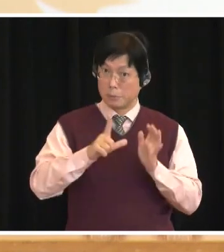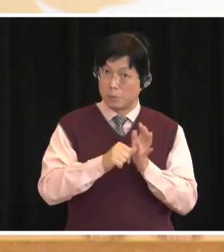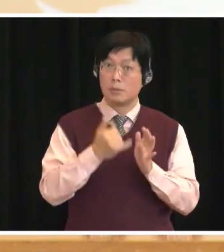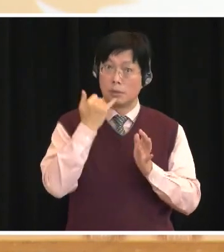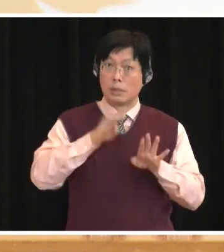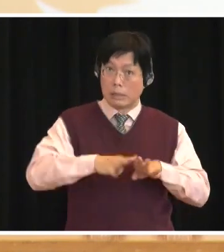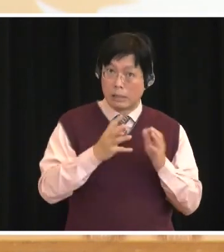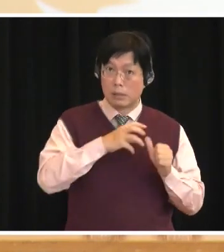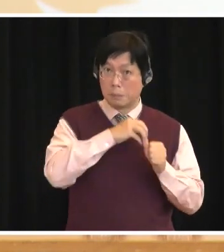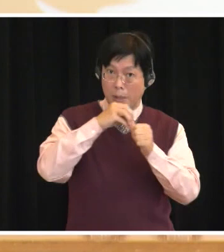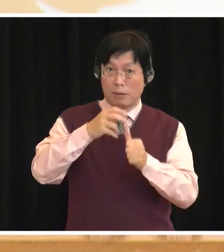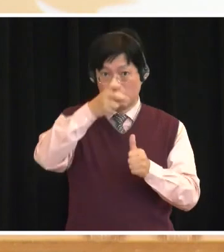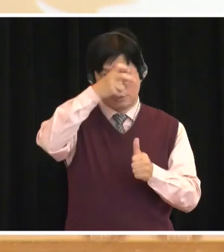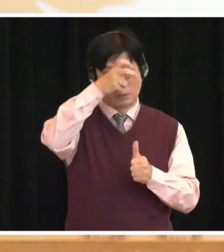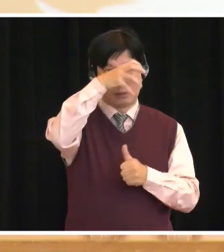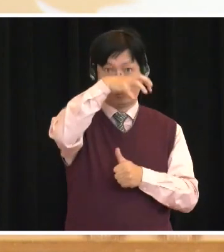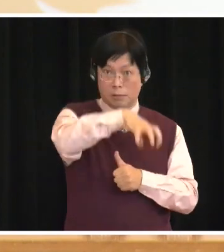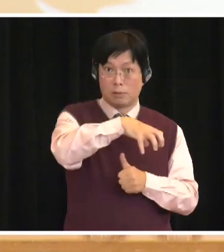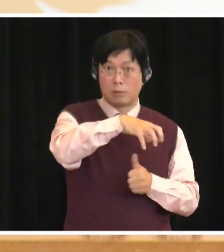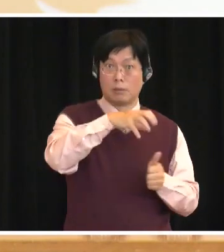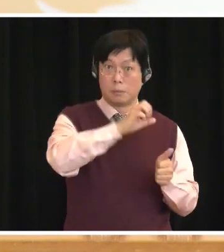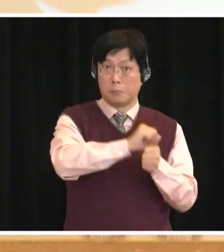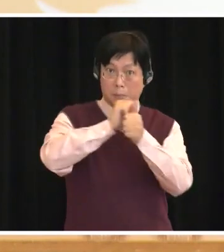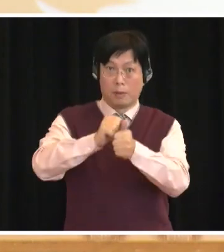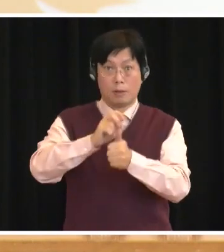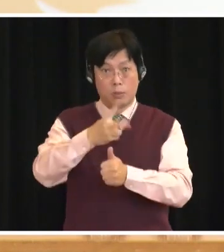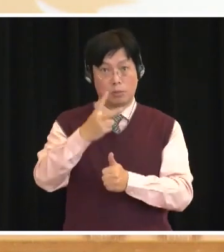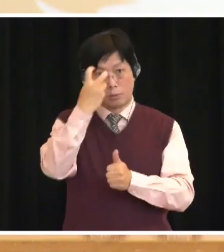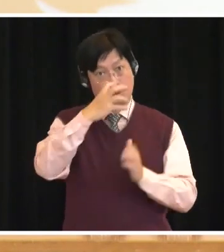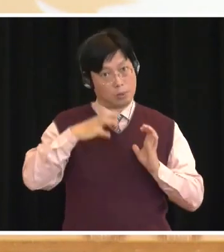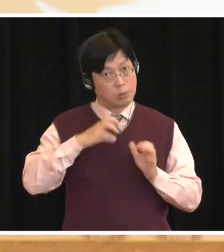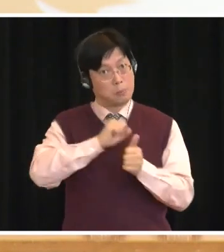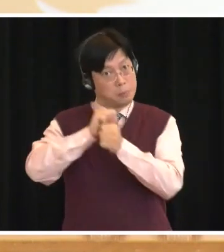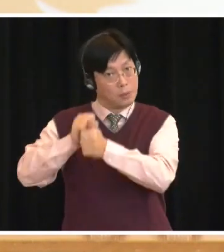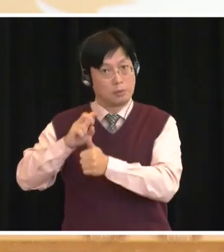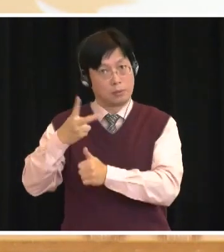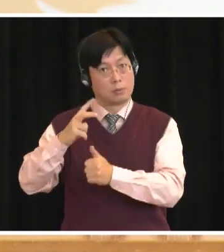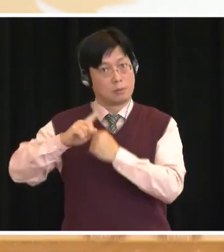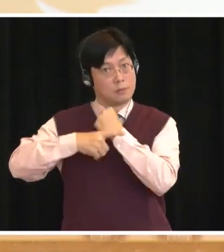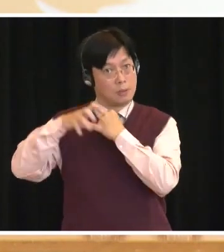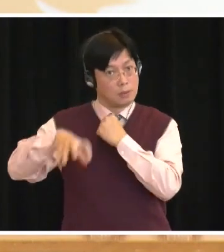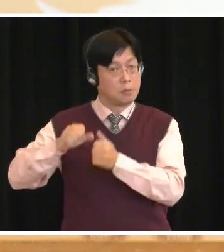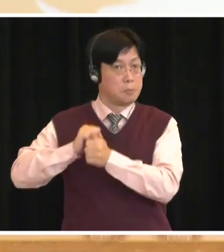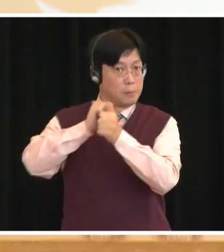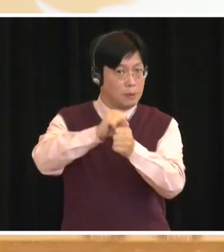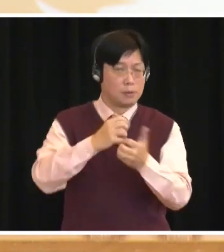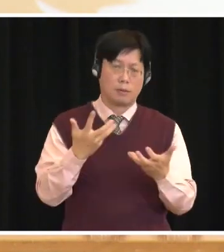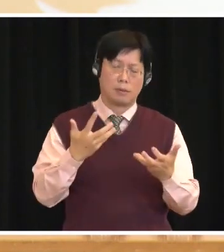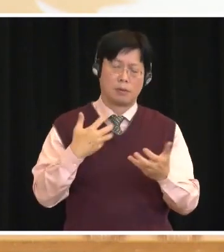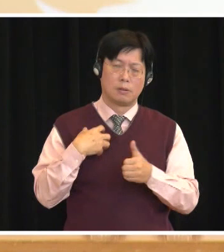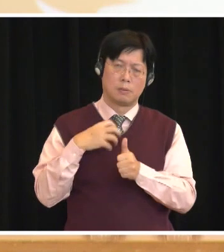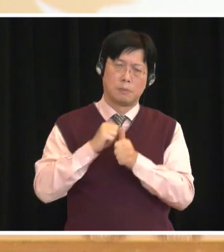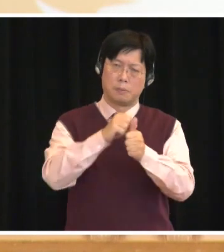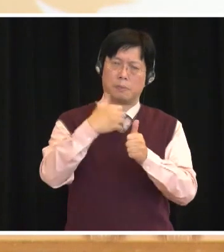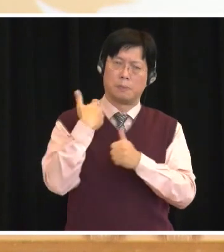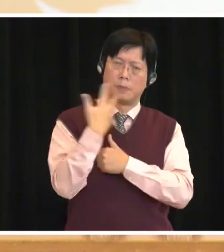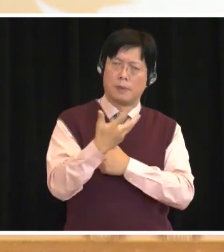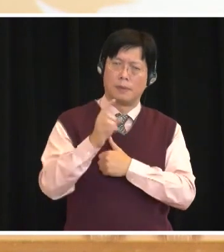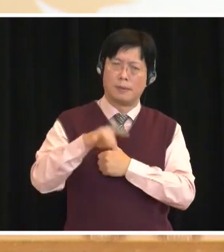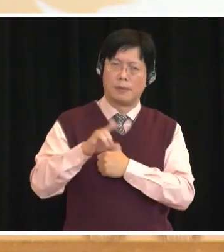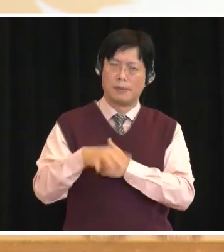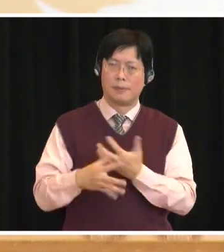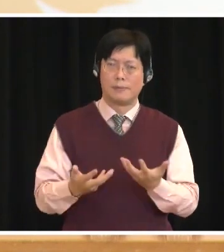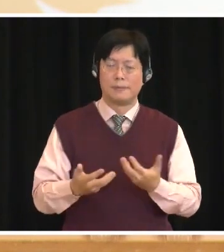level, or at the court level? I'm reluctant with the court level because you know that the